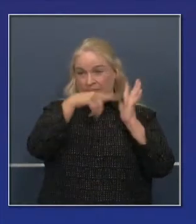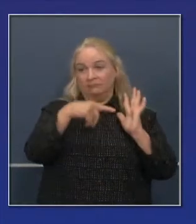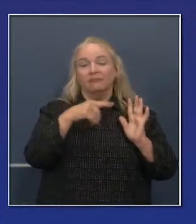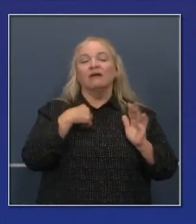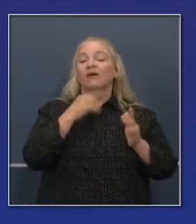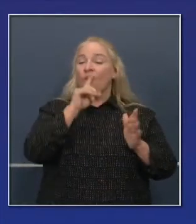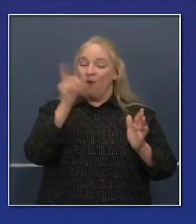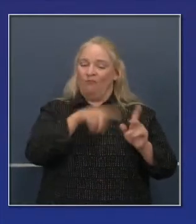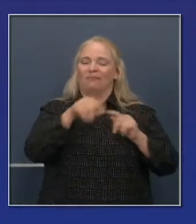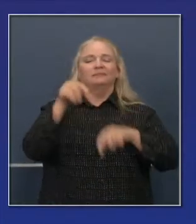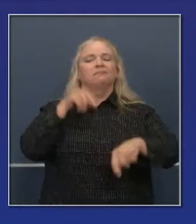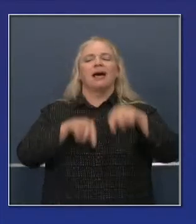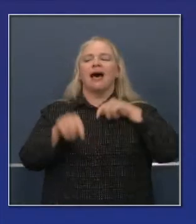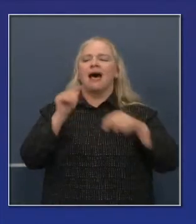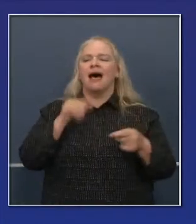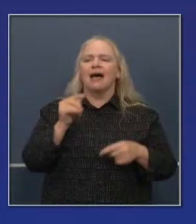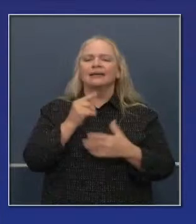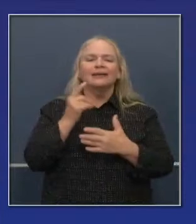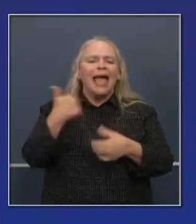indoor operations